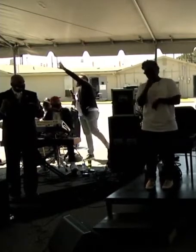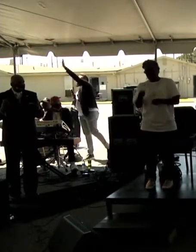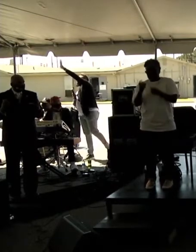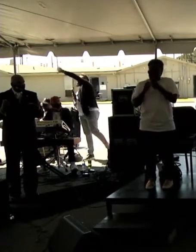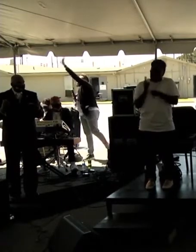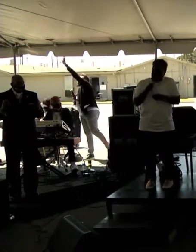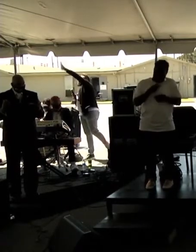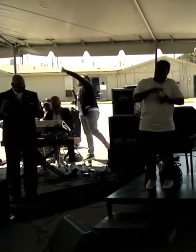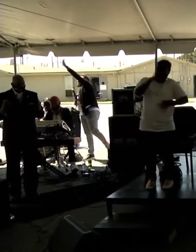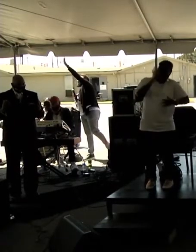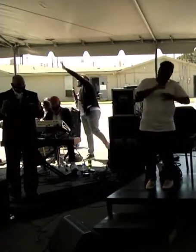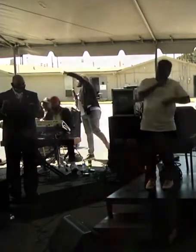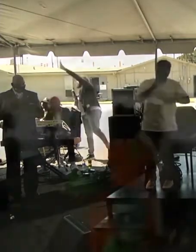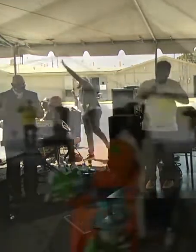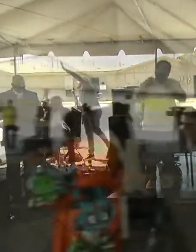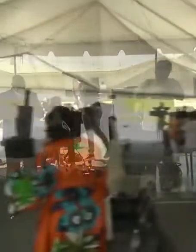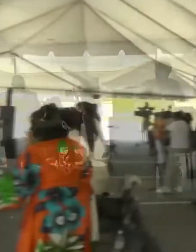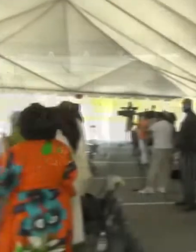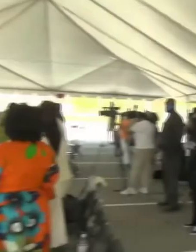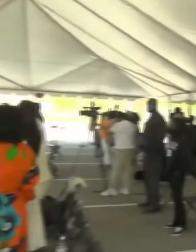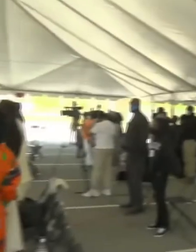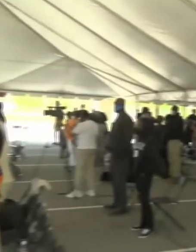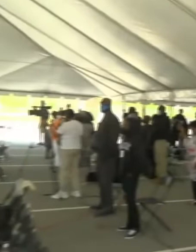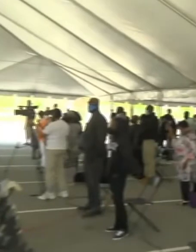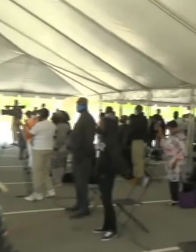and power. Let the redeemed of the Lord sing together.